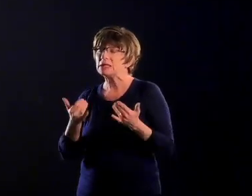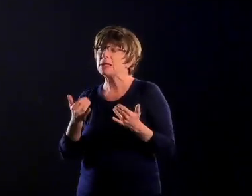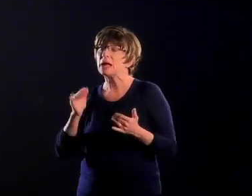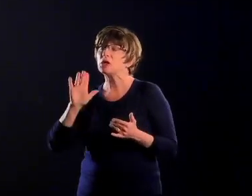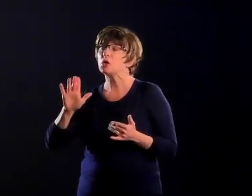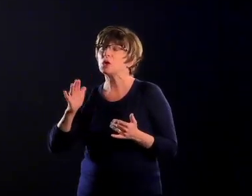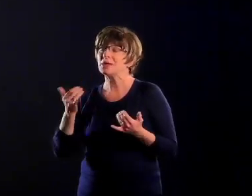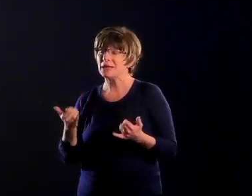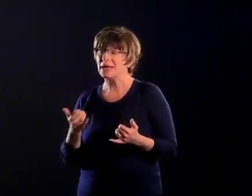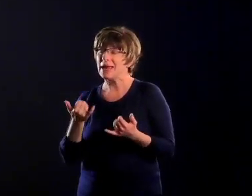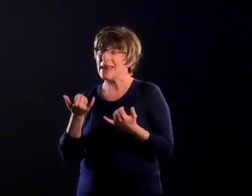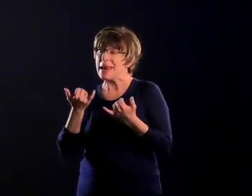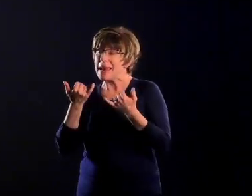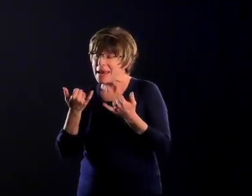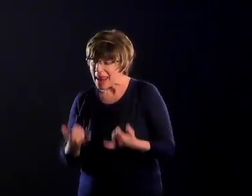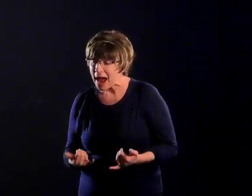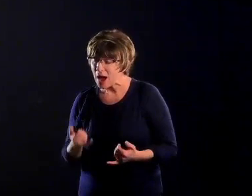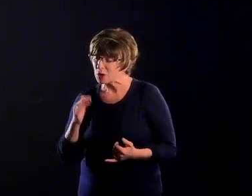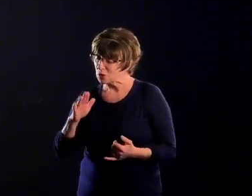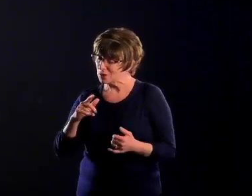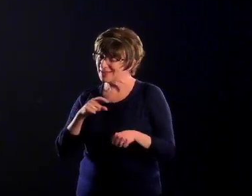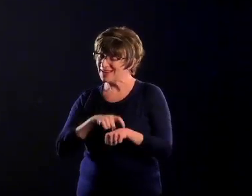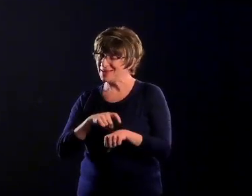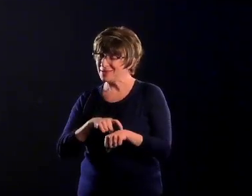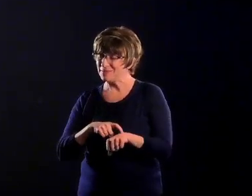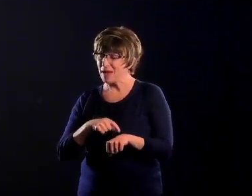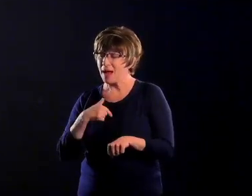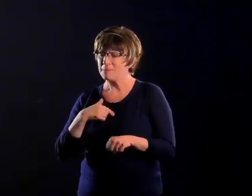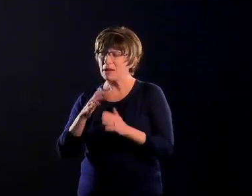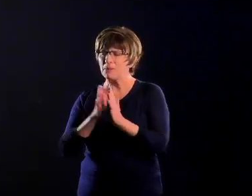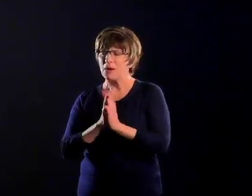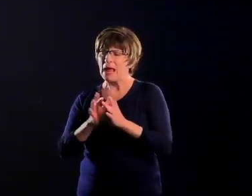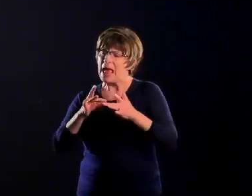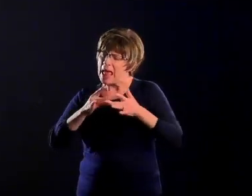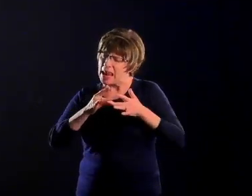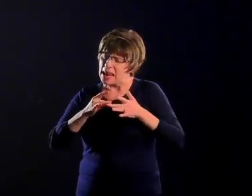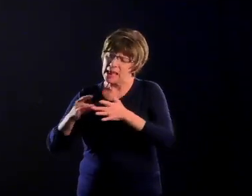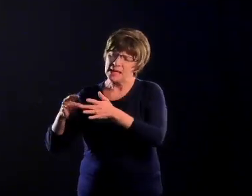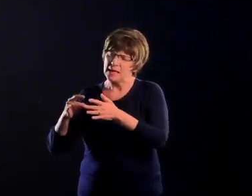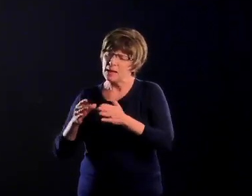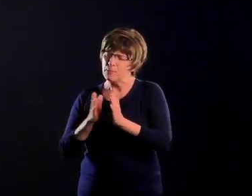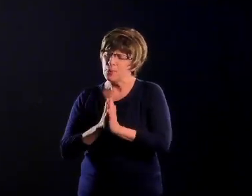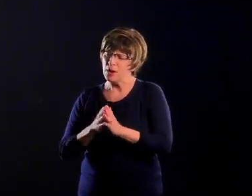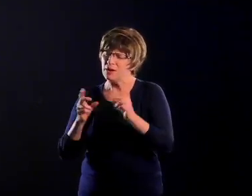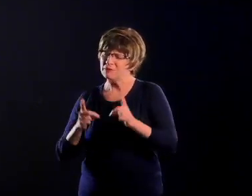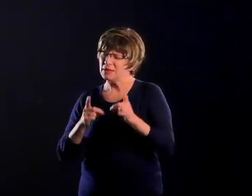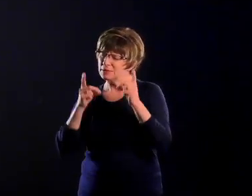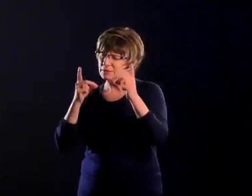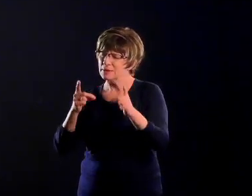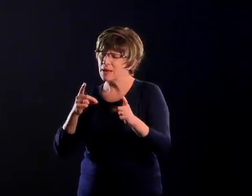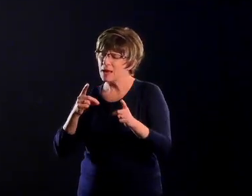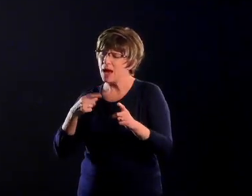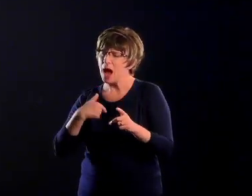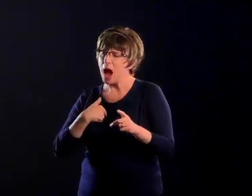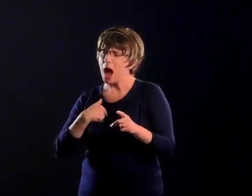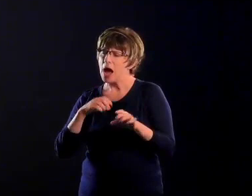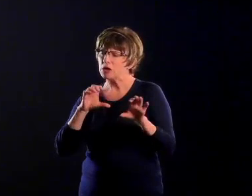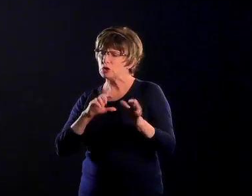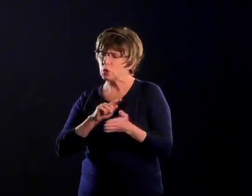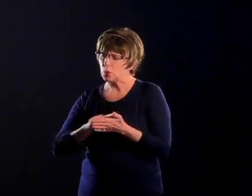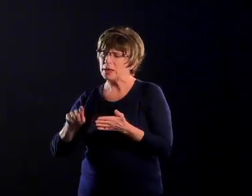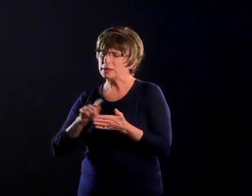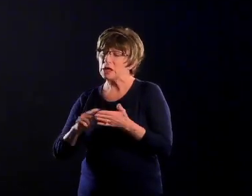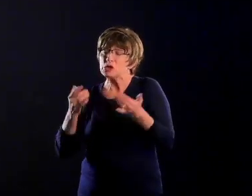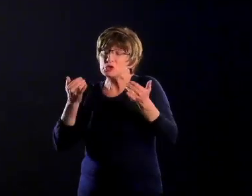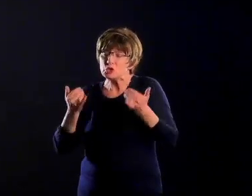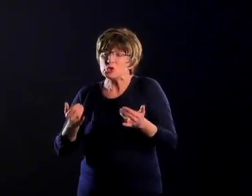time. I'm going to pray. Lead us in this prayer of dedication. We do it every week. But today can be your day.